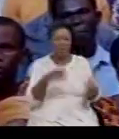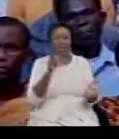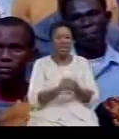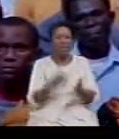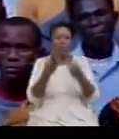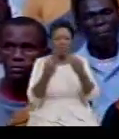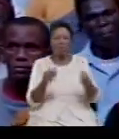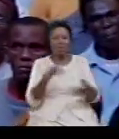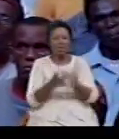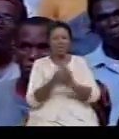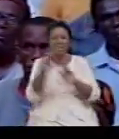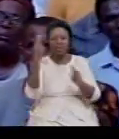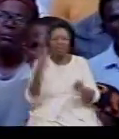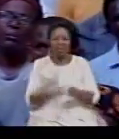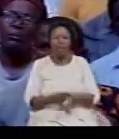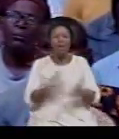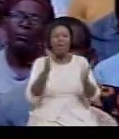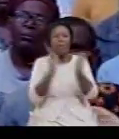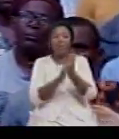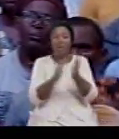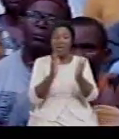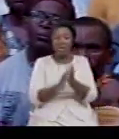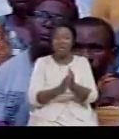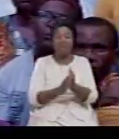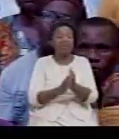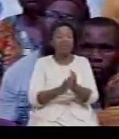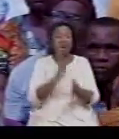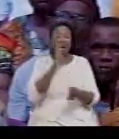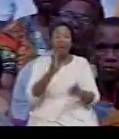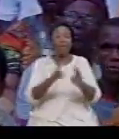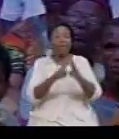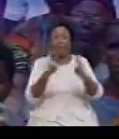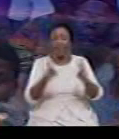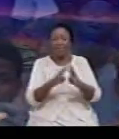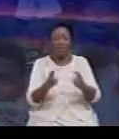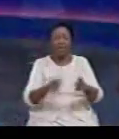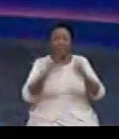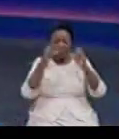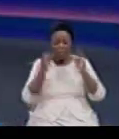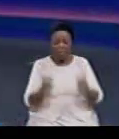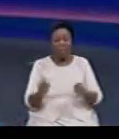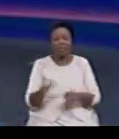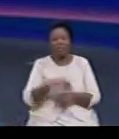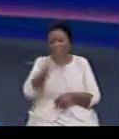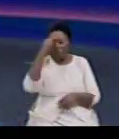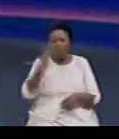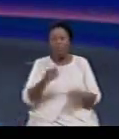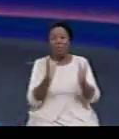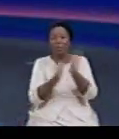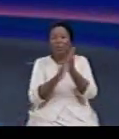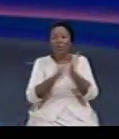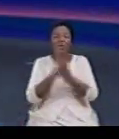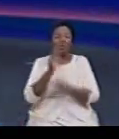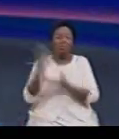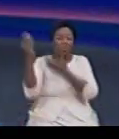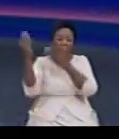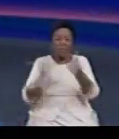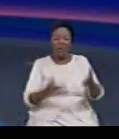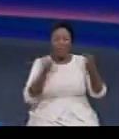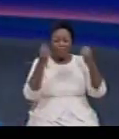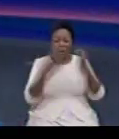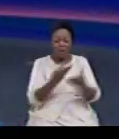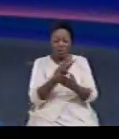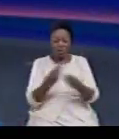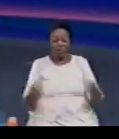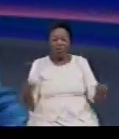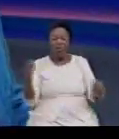you, praises are powerful, because those praises, they bring marvelous solutions in our lives. Let's